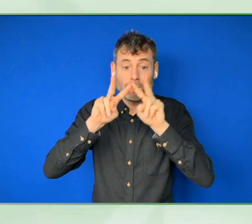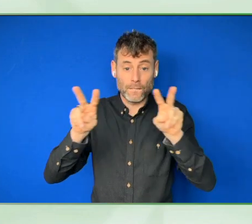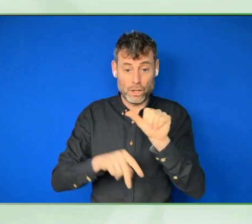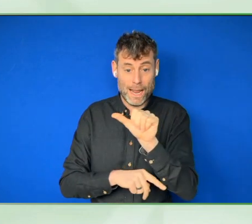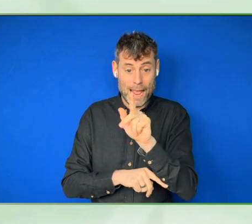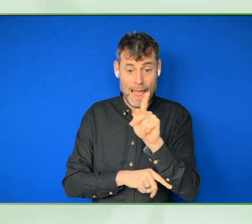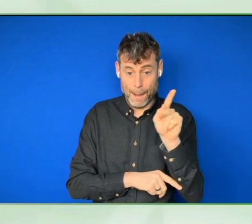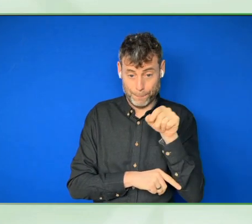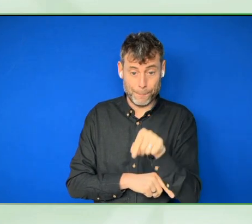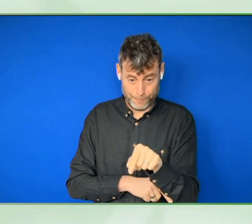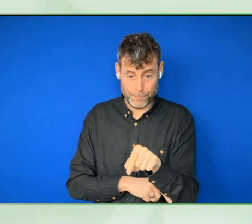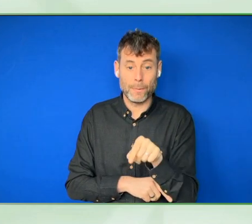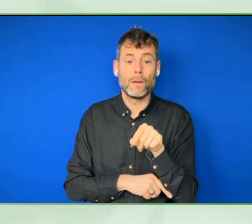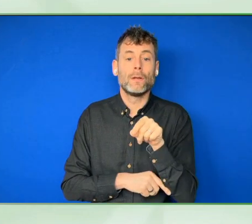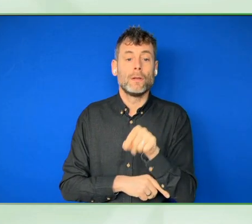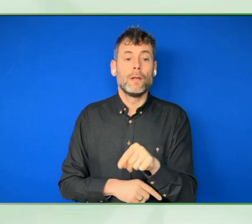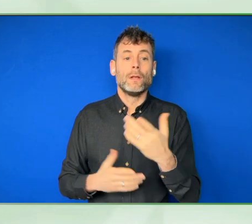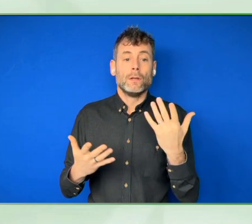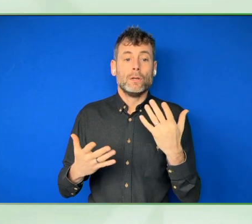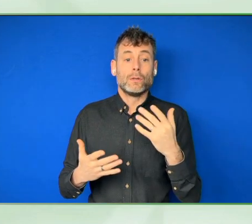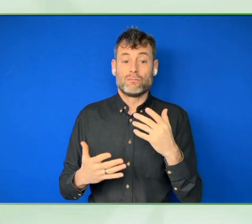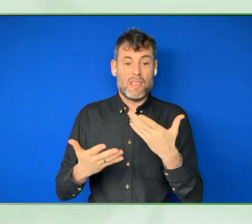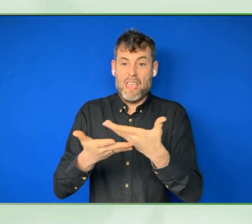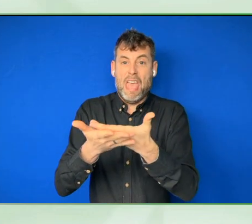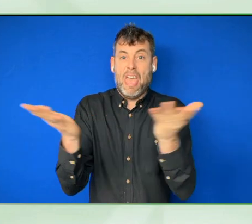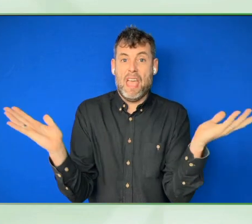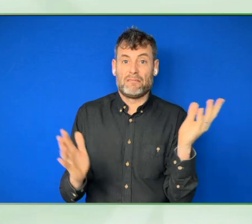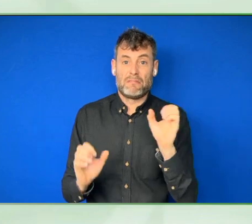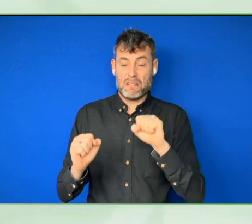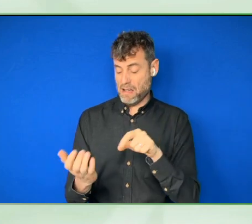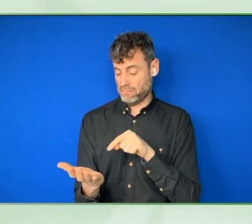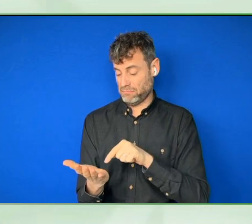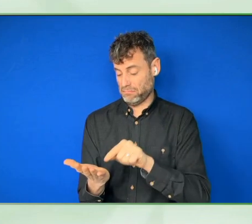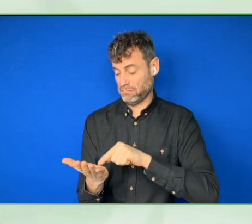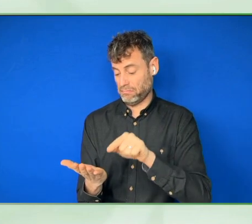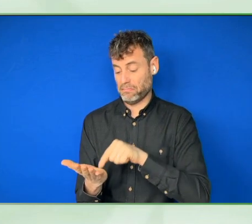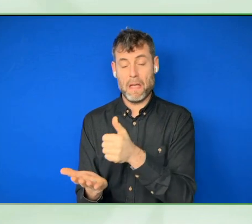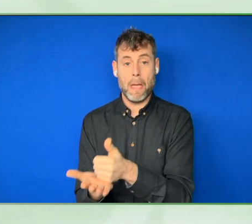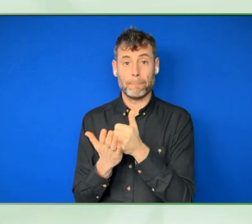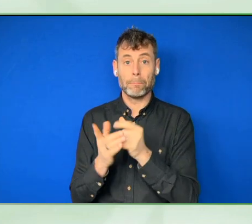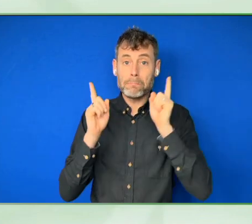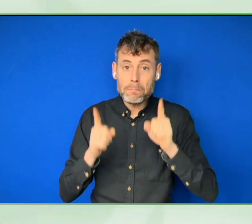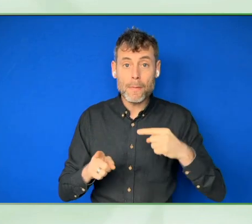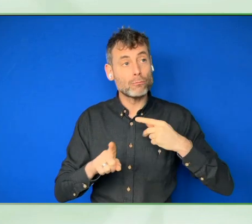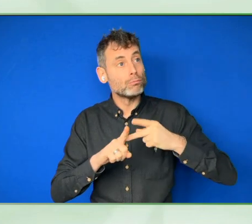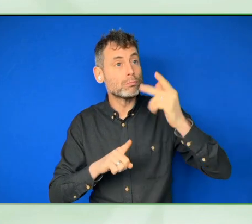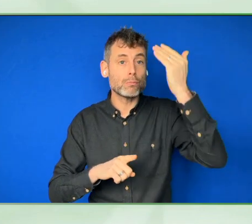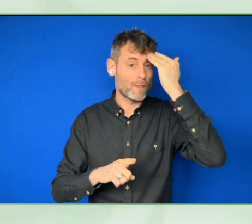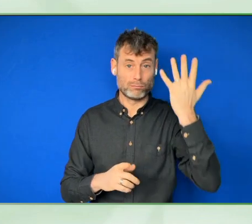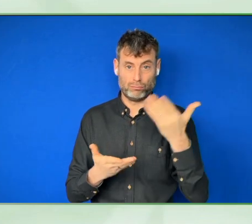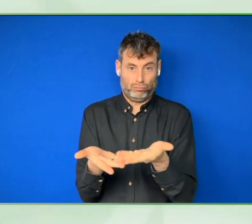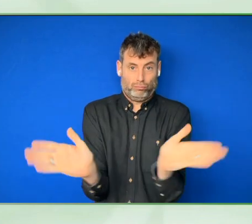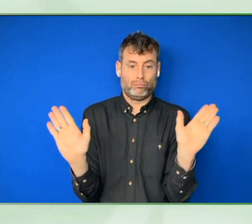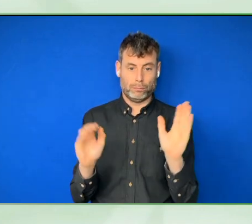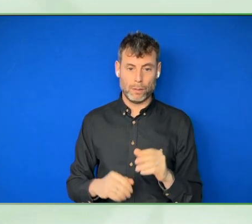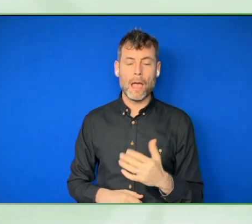that have the end-to-end solution where we're tracking patients throughout the entire referral pathway. So from screening to referral to